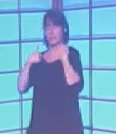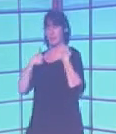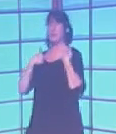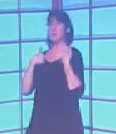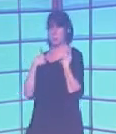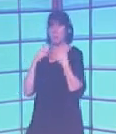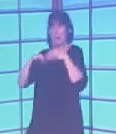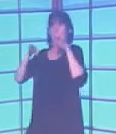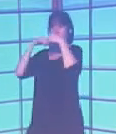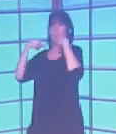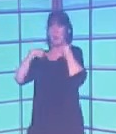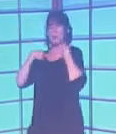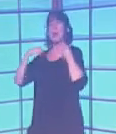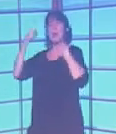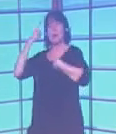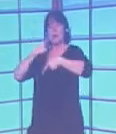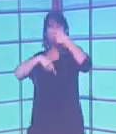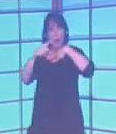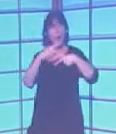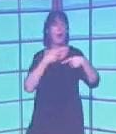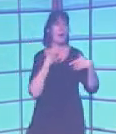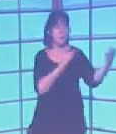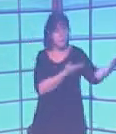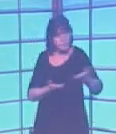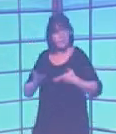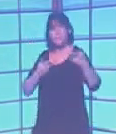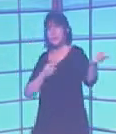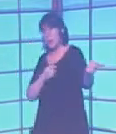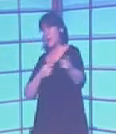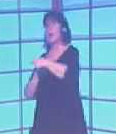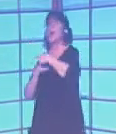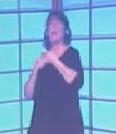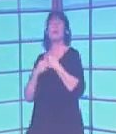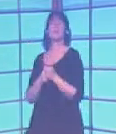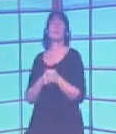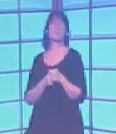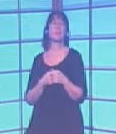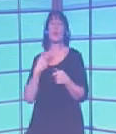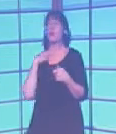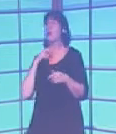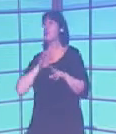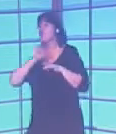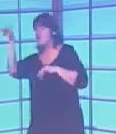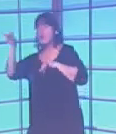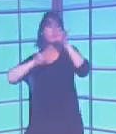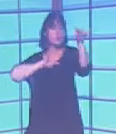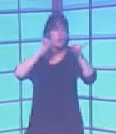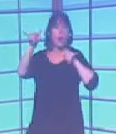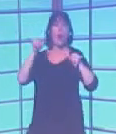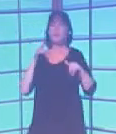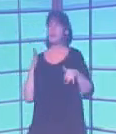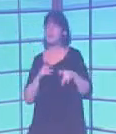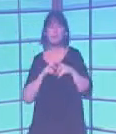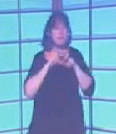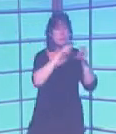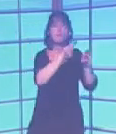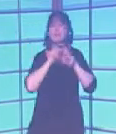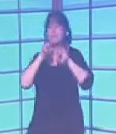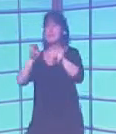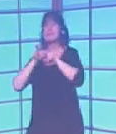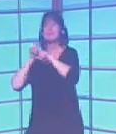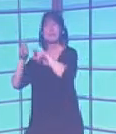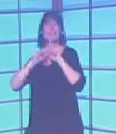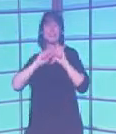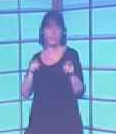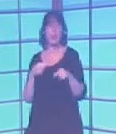care when we travel as away fans about our own experience. But we have to be bigger and better than that. We have to think about